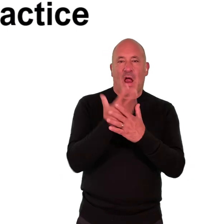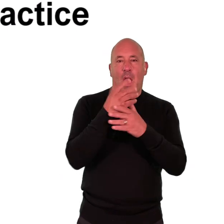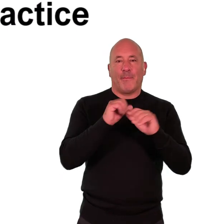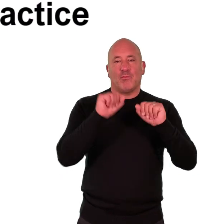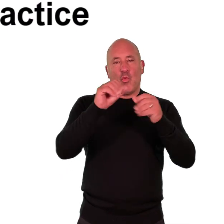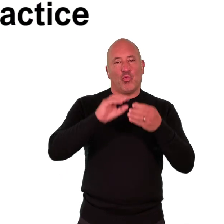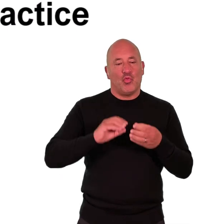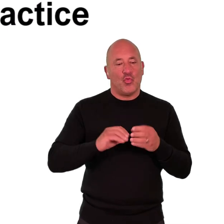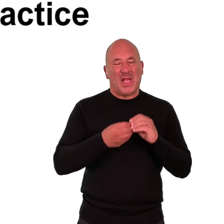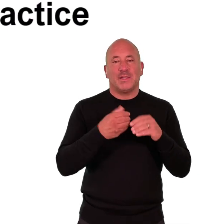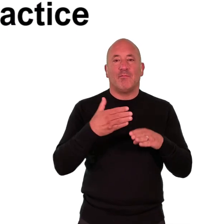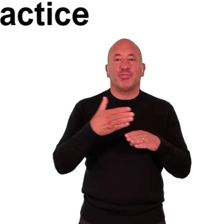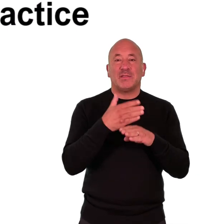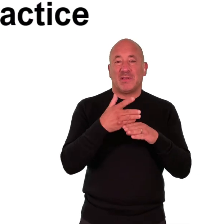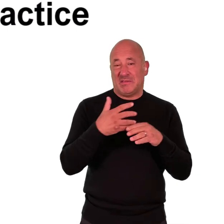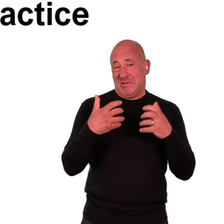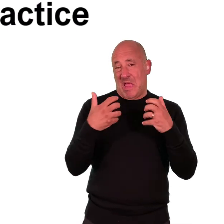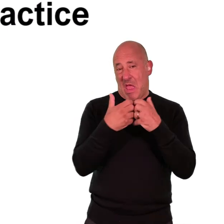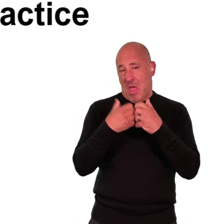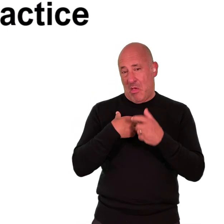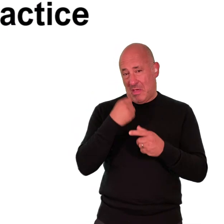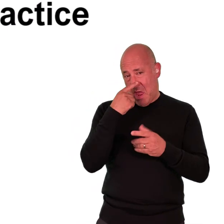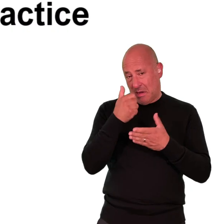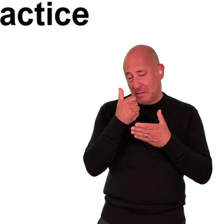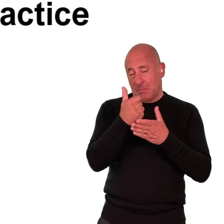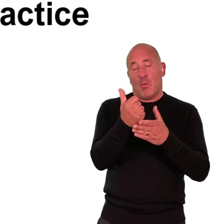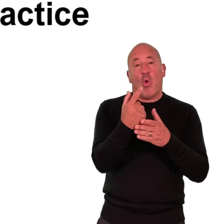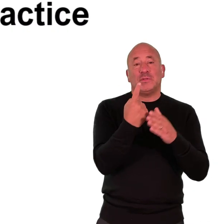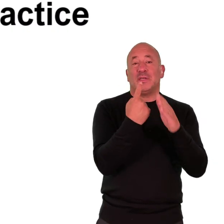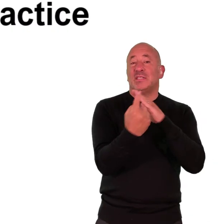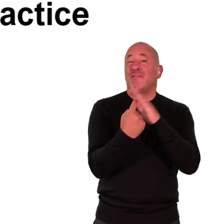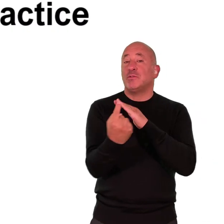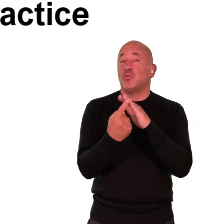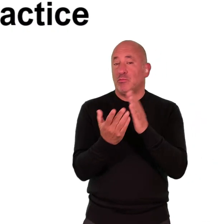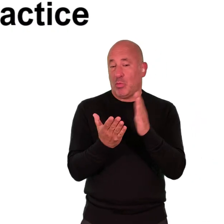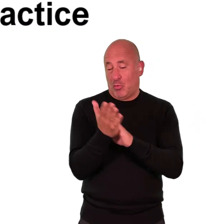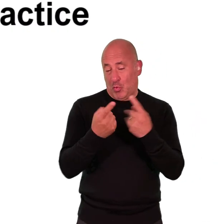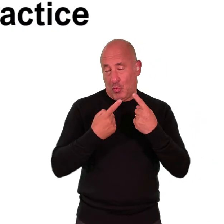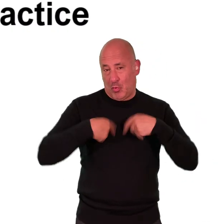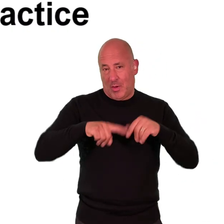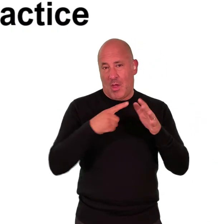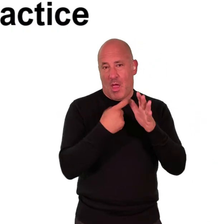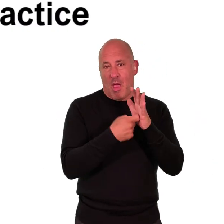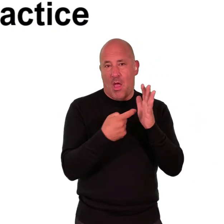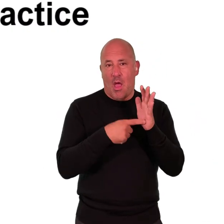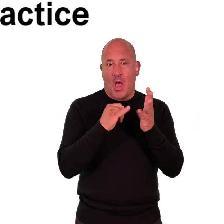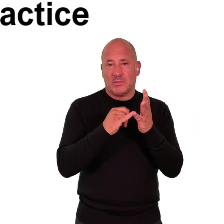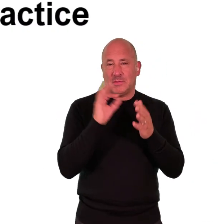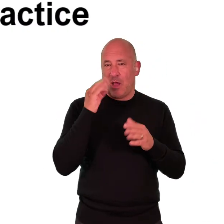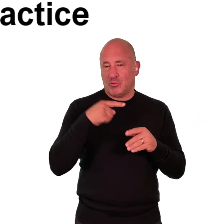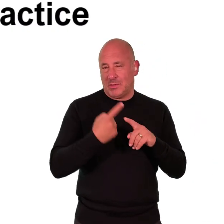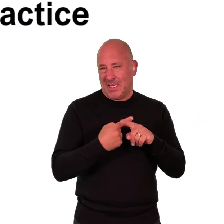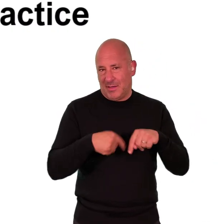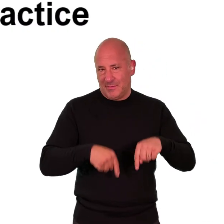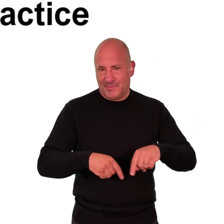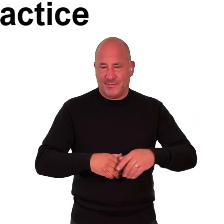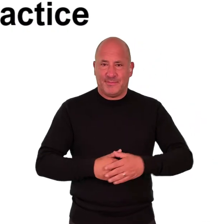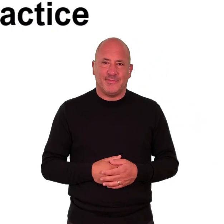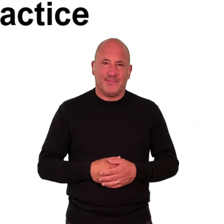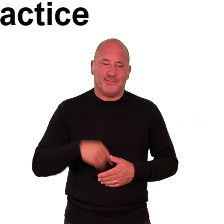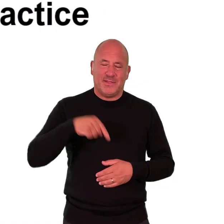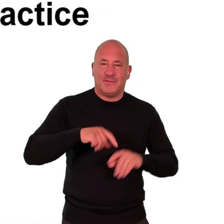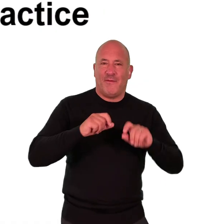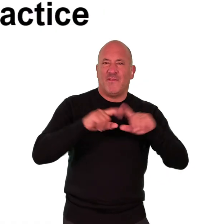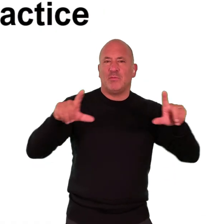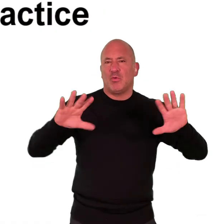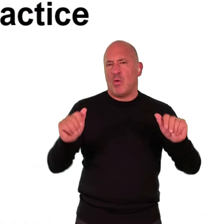Developing your creative practice is one way that Arts Council England supports individuals. This short video will give some top tips